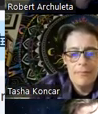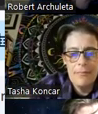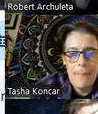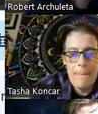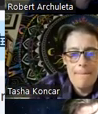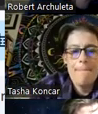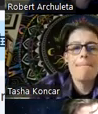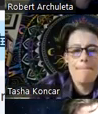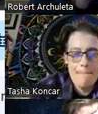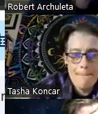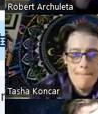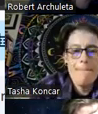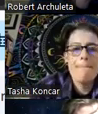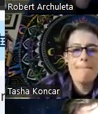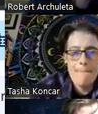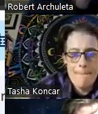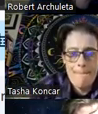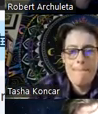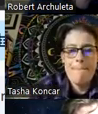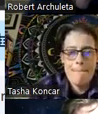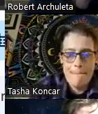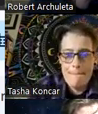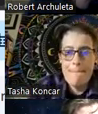internal work groups here.